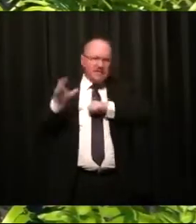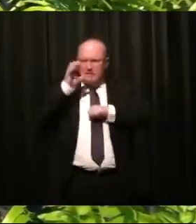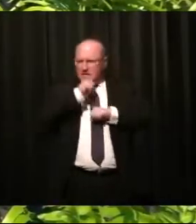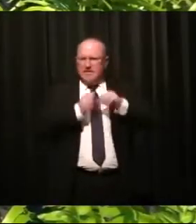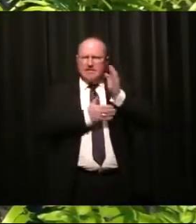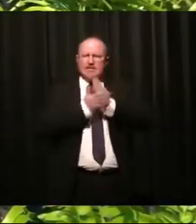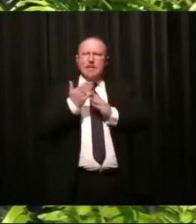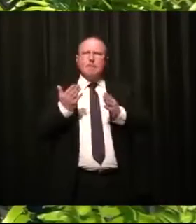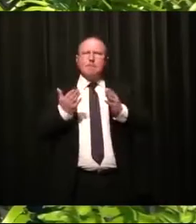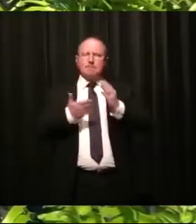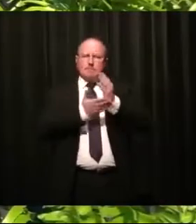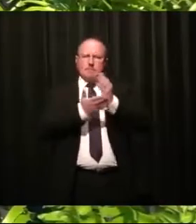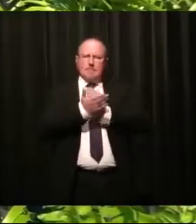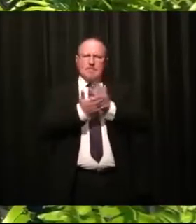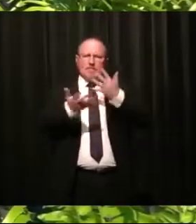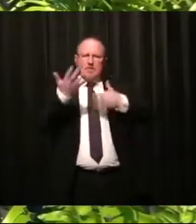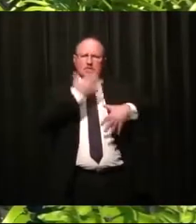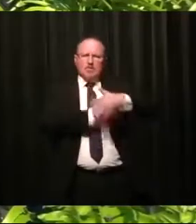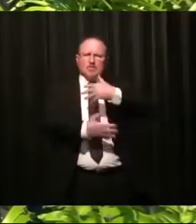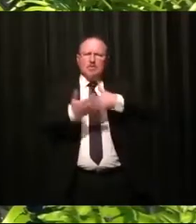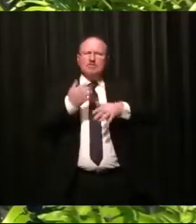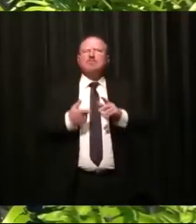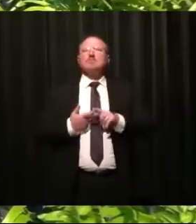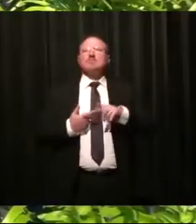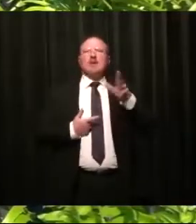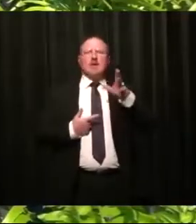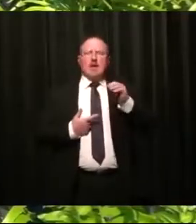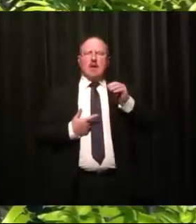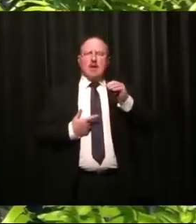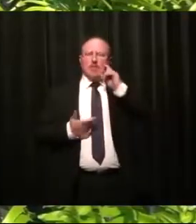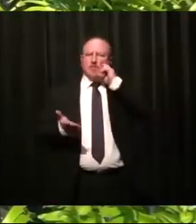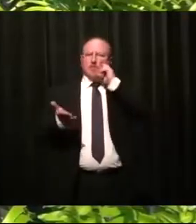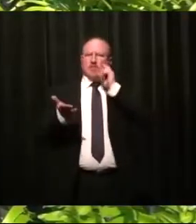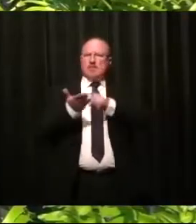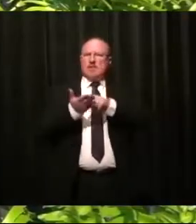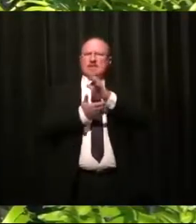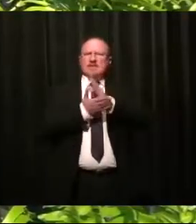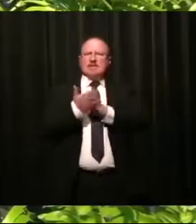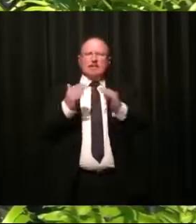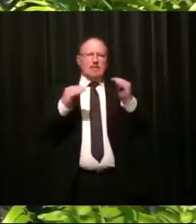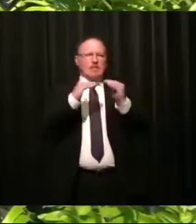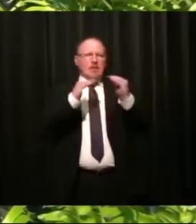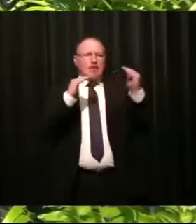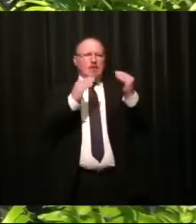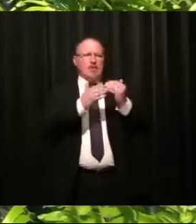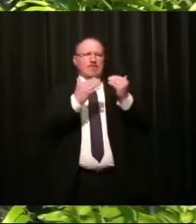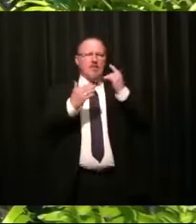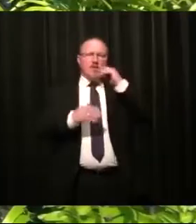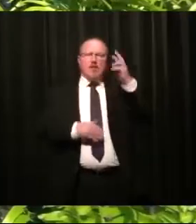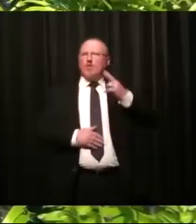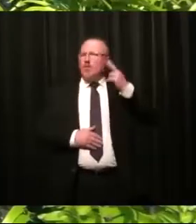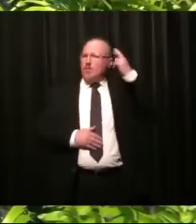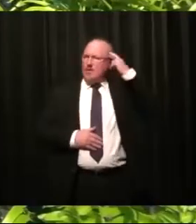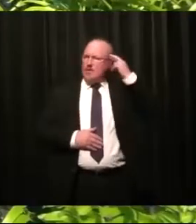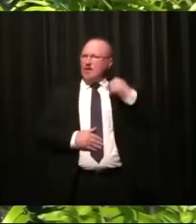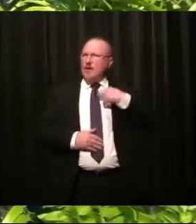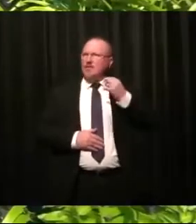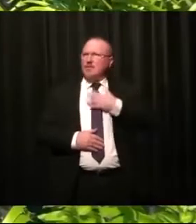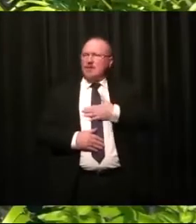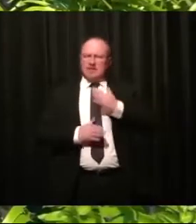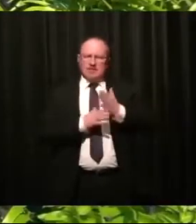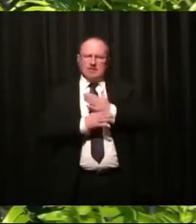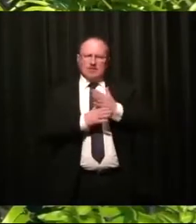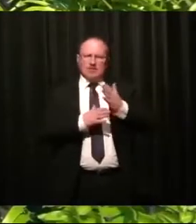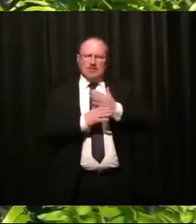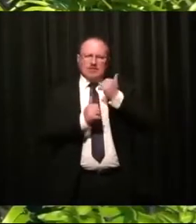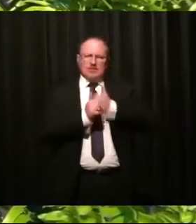out on some of the academic socializing and recognition of some of their peers. And for that very reason, I do